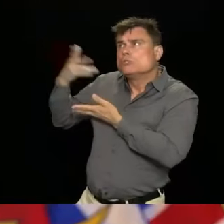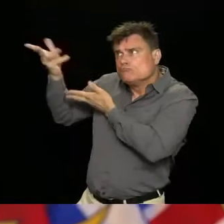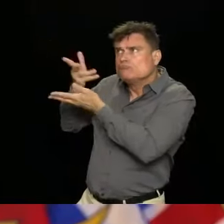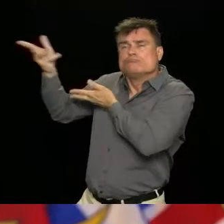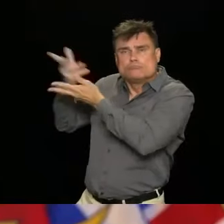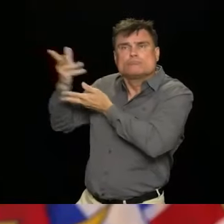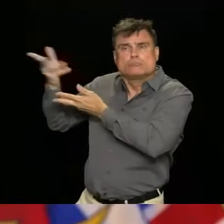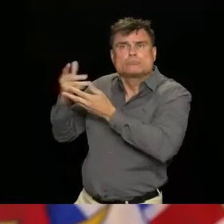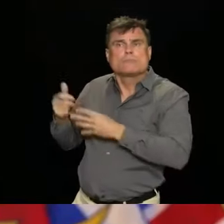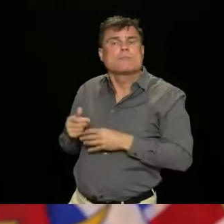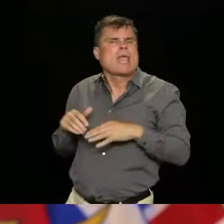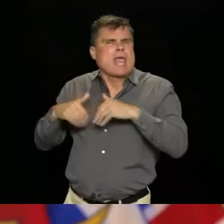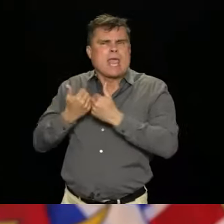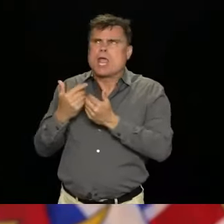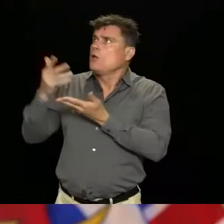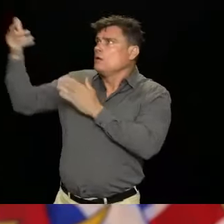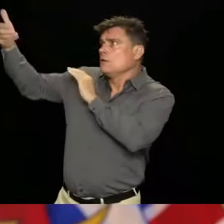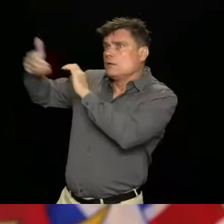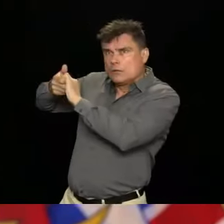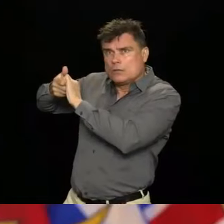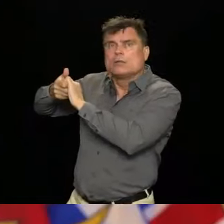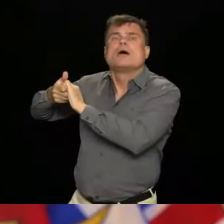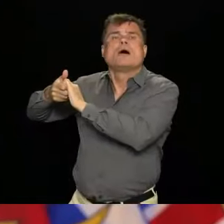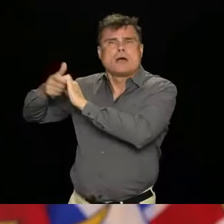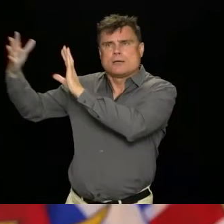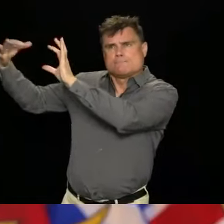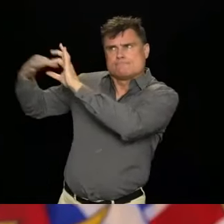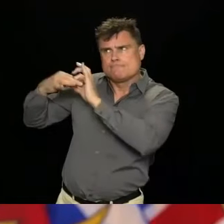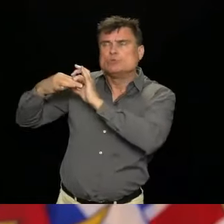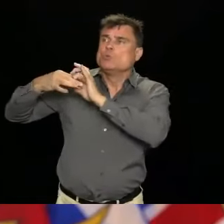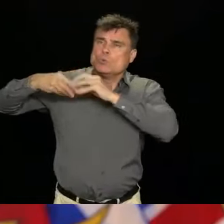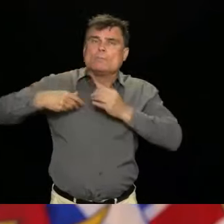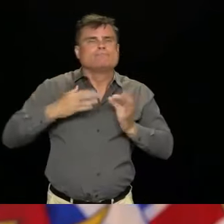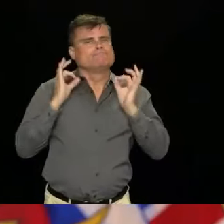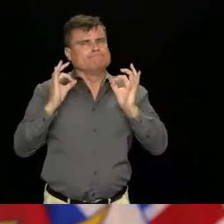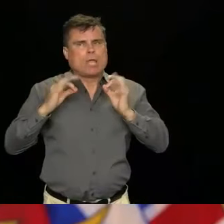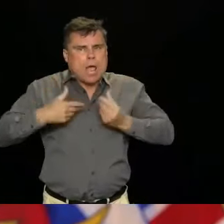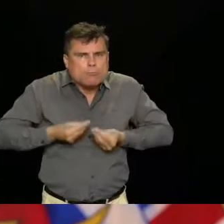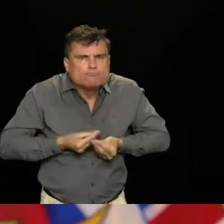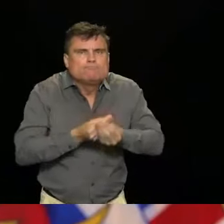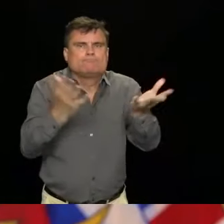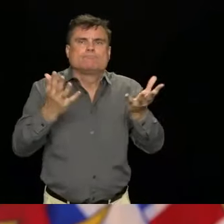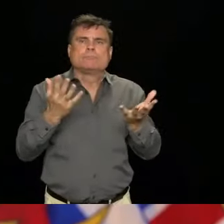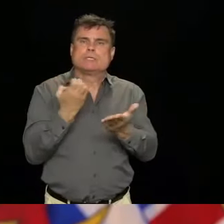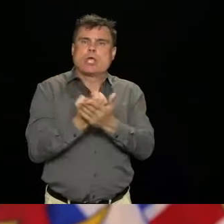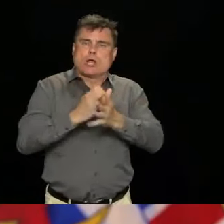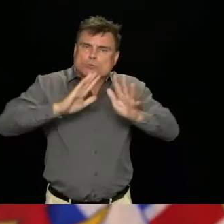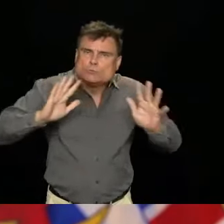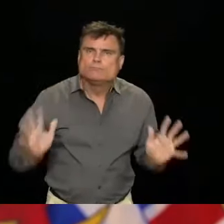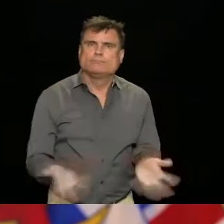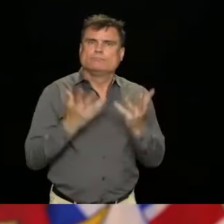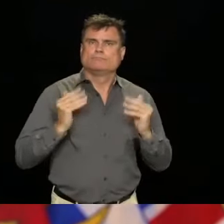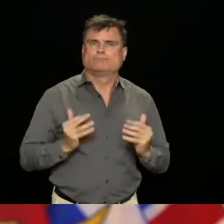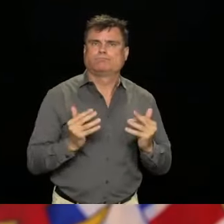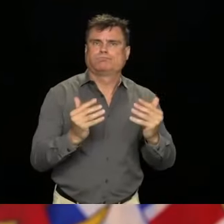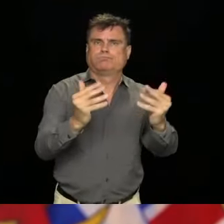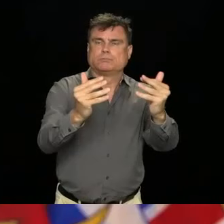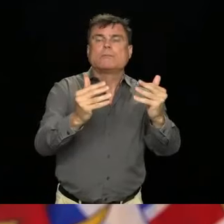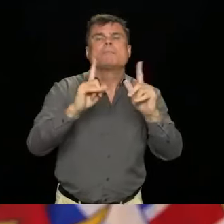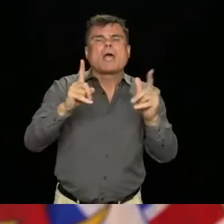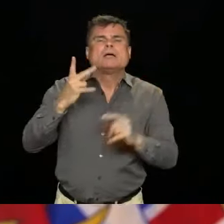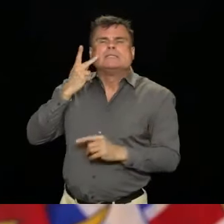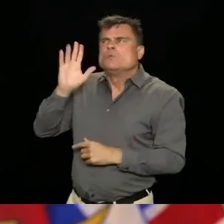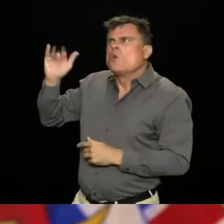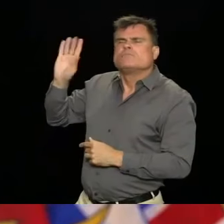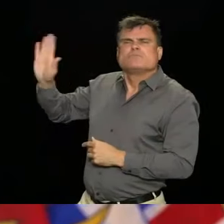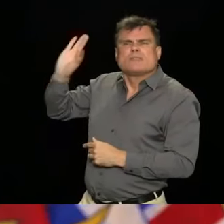combine our efforts to be able to look at economic recovery. But I'd like to see the details. I want to see how many resources are coming